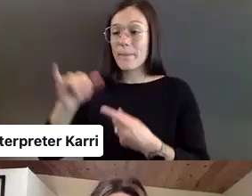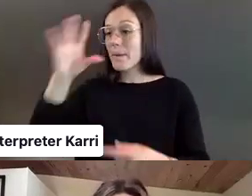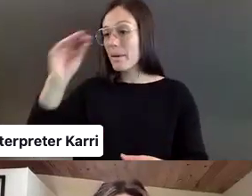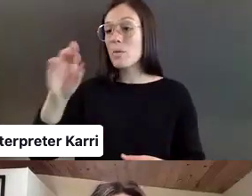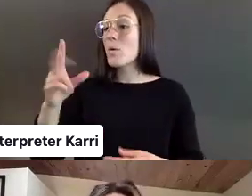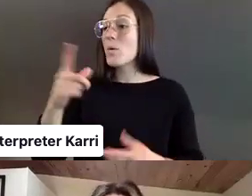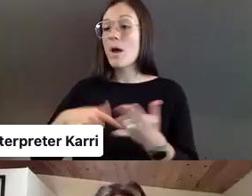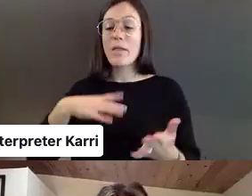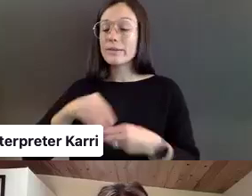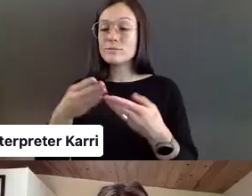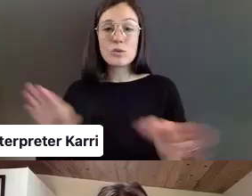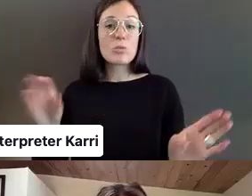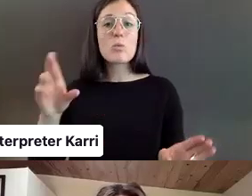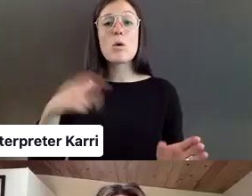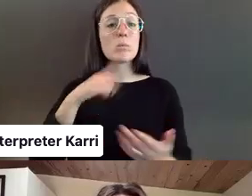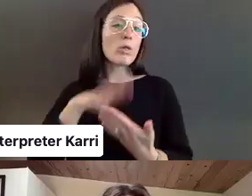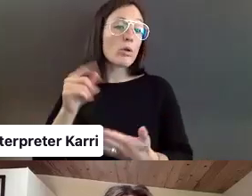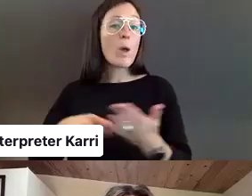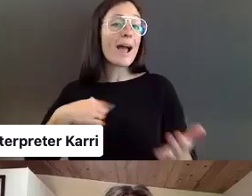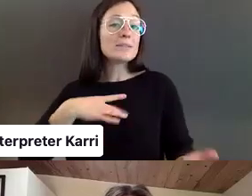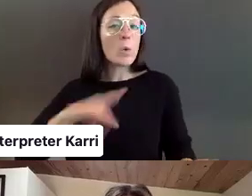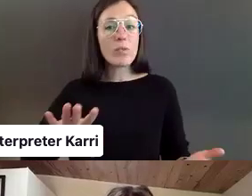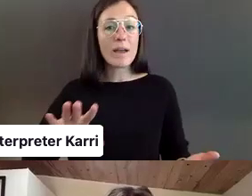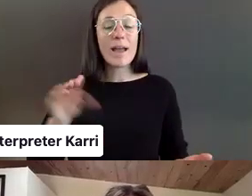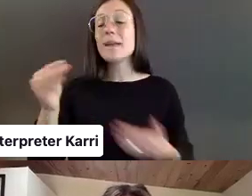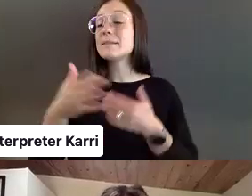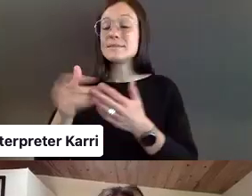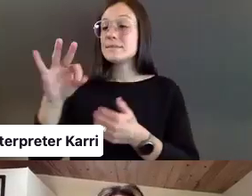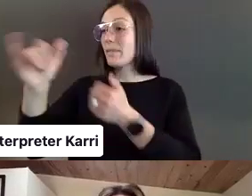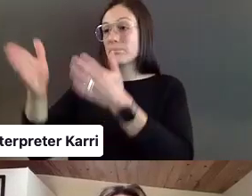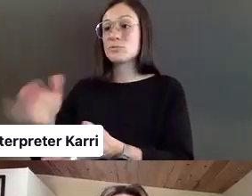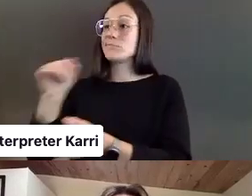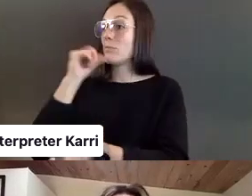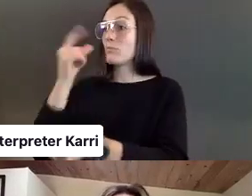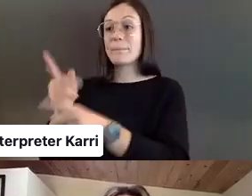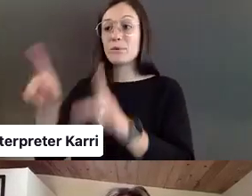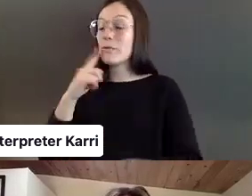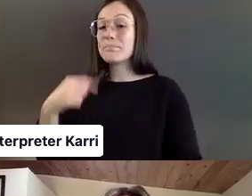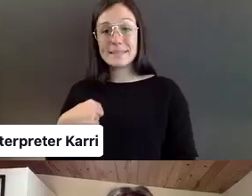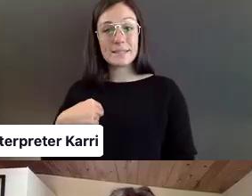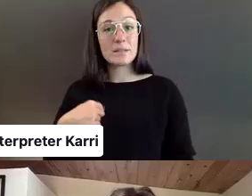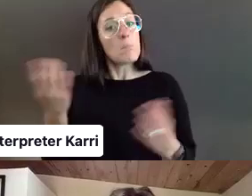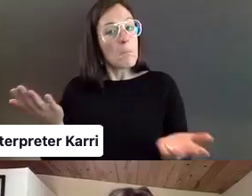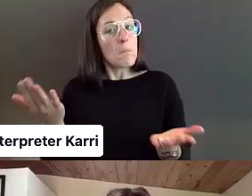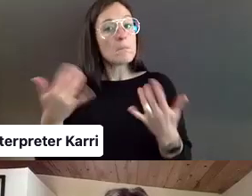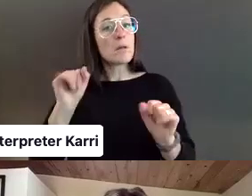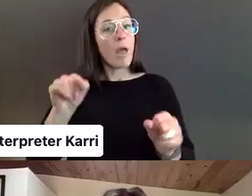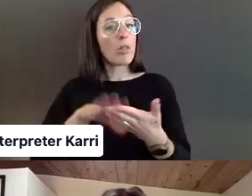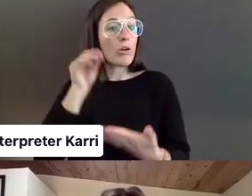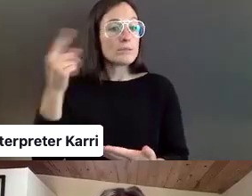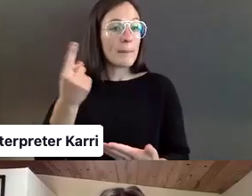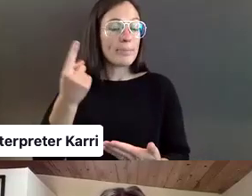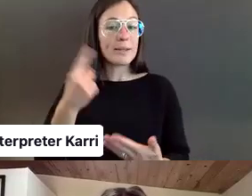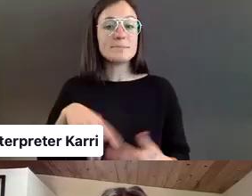like in general or about what I don't like. And even if like this person is not the person for me, I've learned something